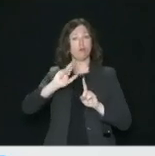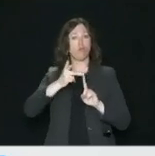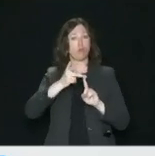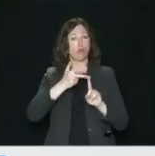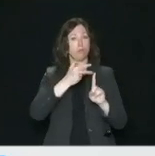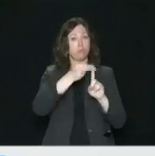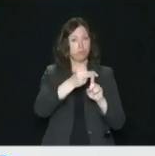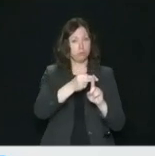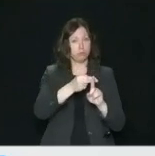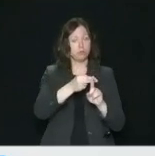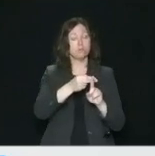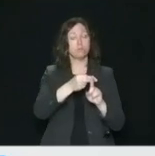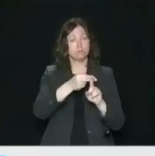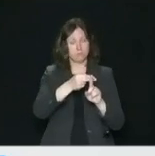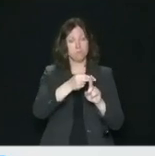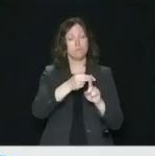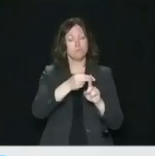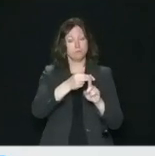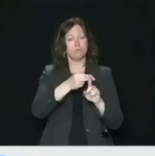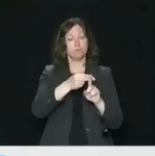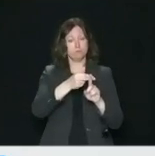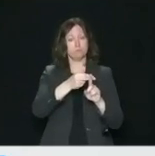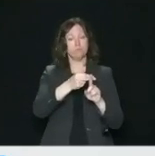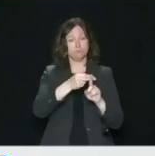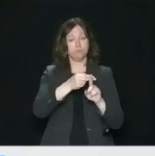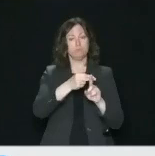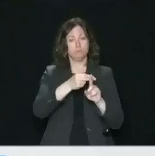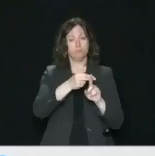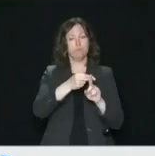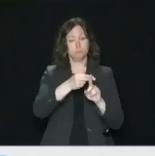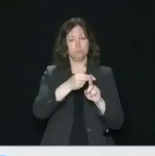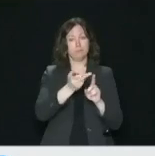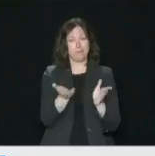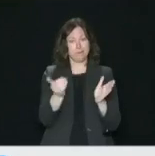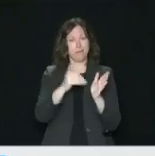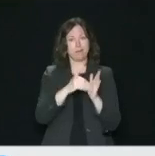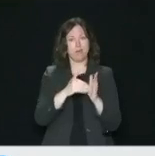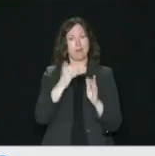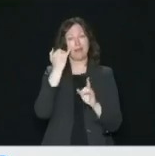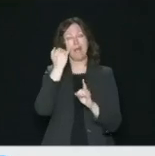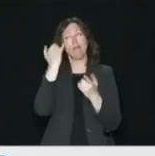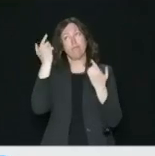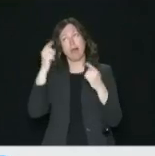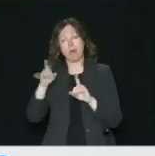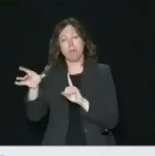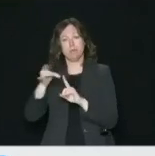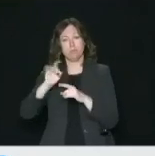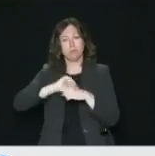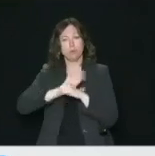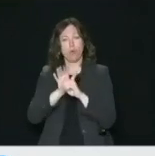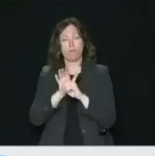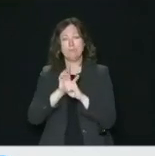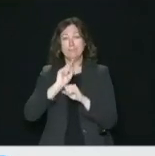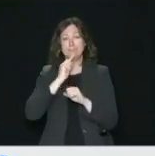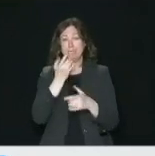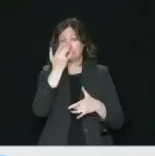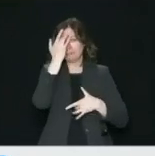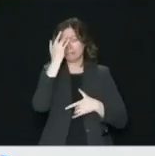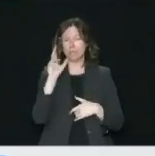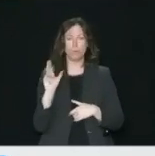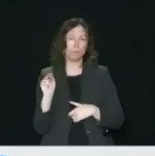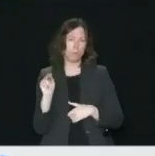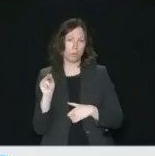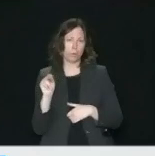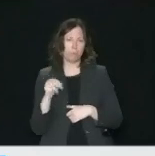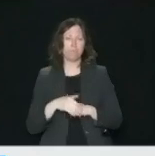Hi. What advice, doctors, are you giving to the federal government about vaccine mandates when it comes to